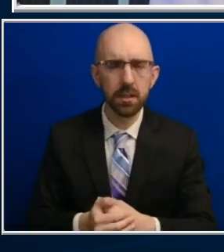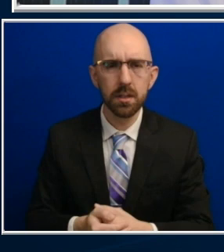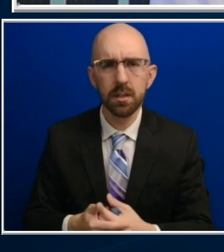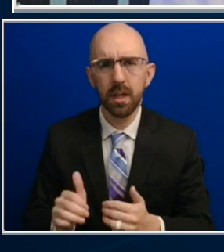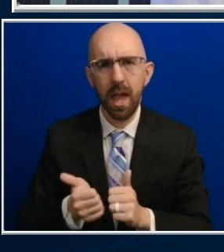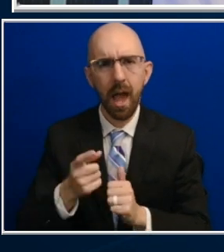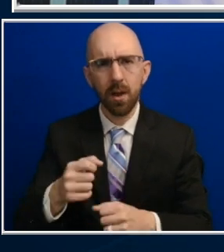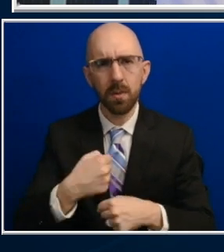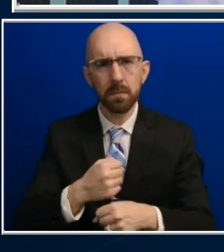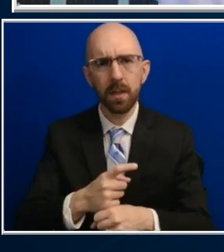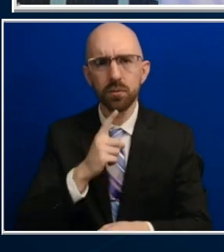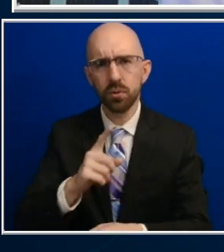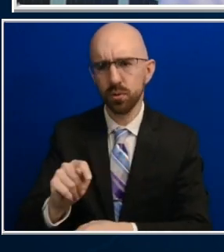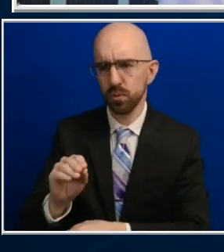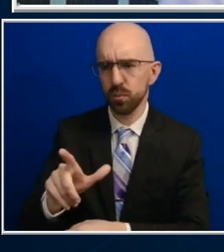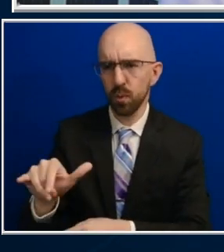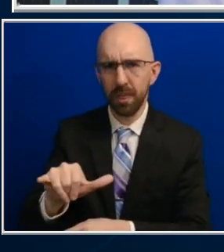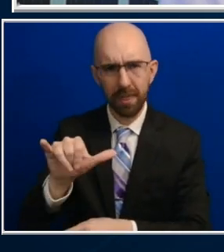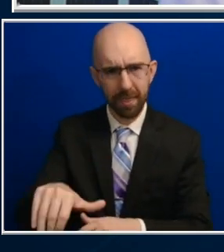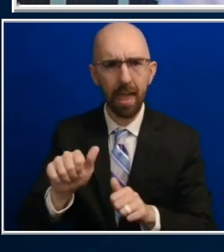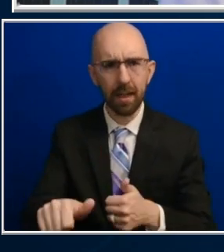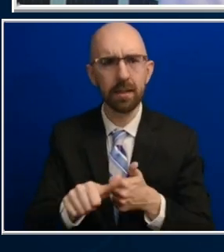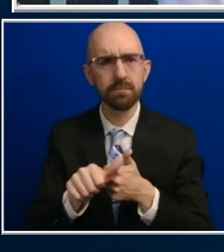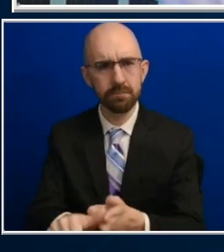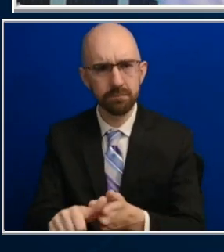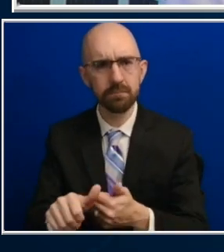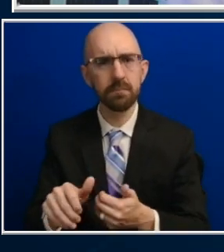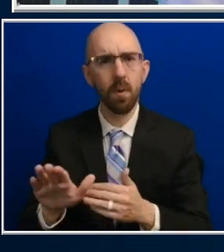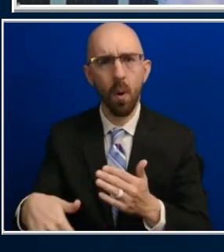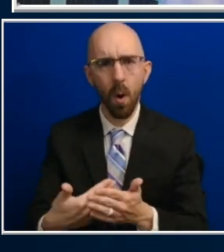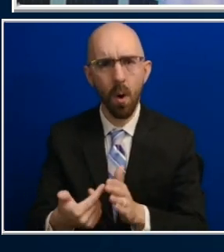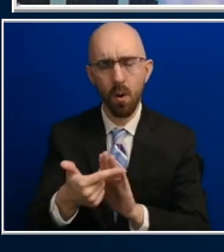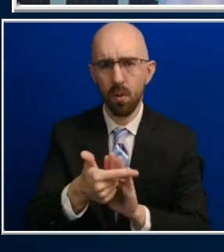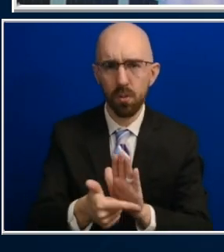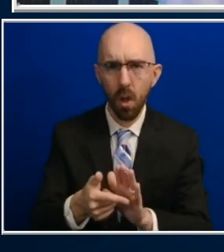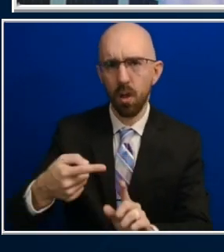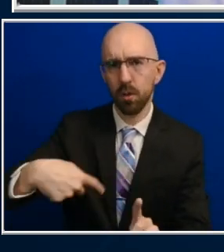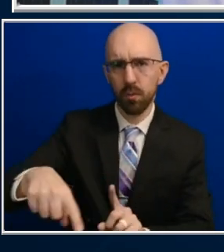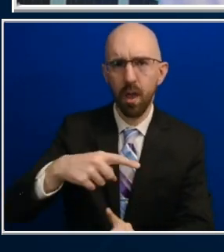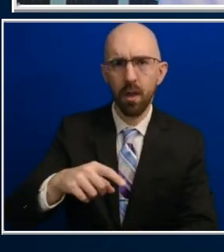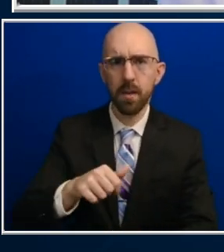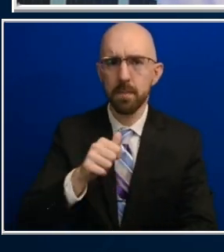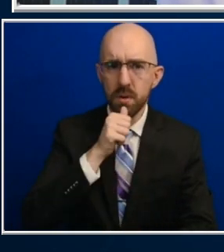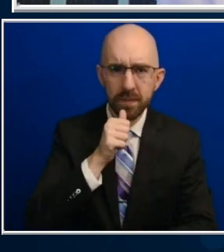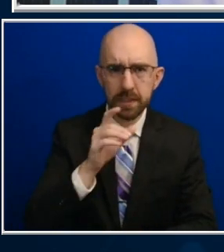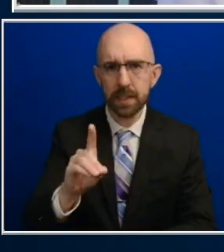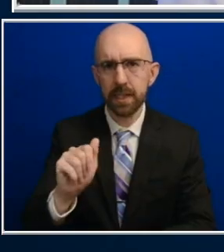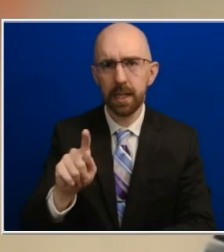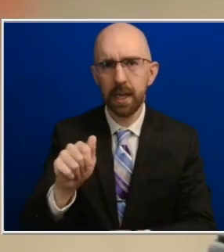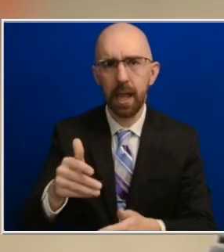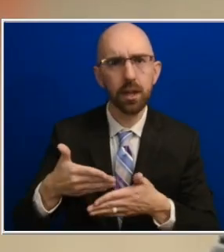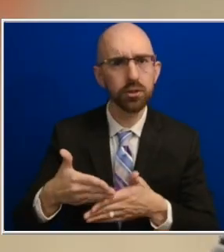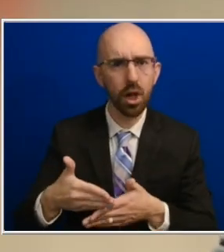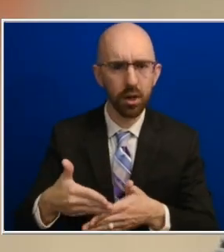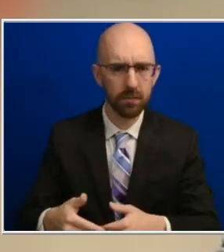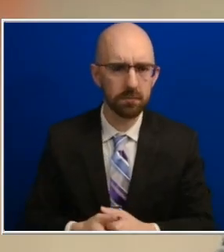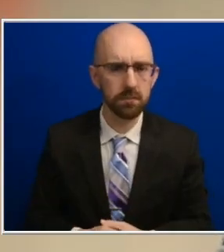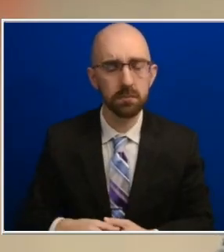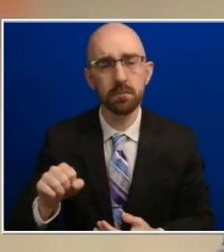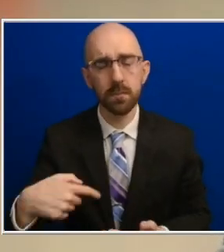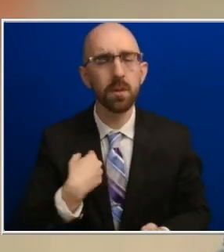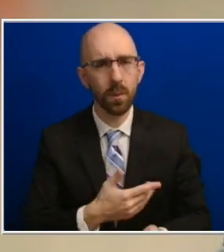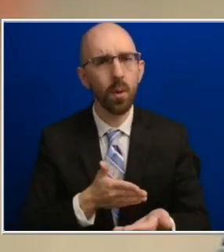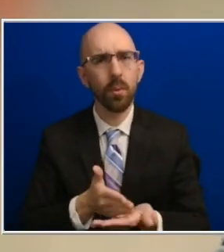like a bridge can abide by all the relevant laws around privacy and data sharing? Yeah, and so we go through a